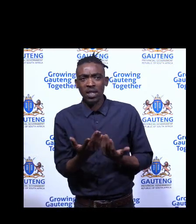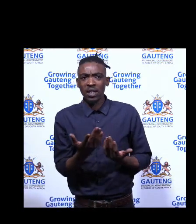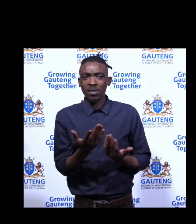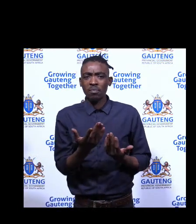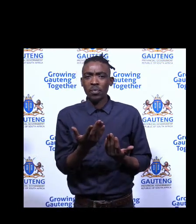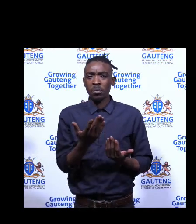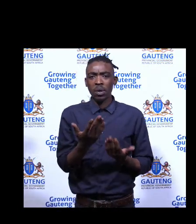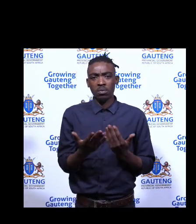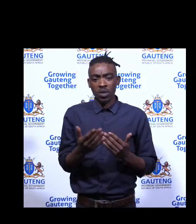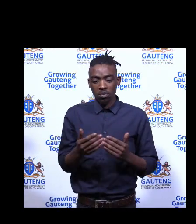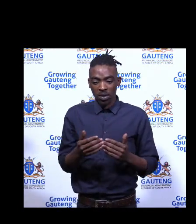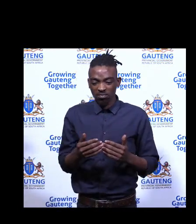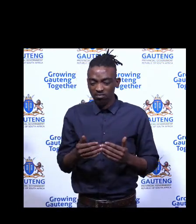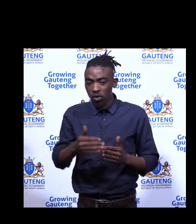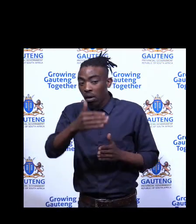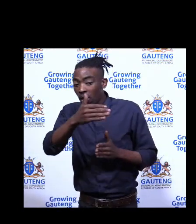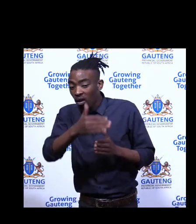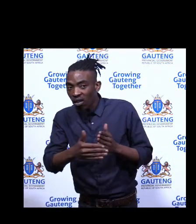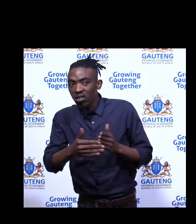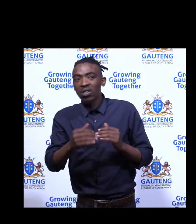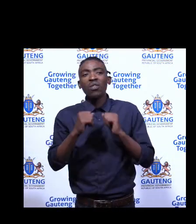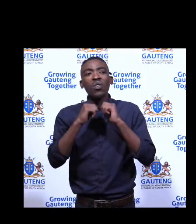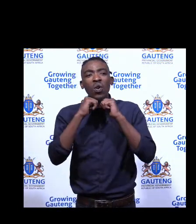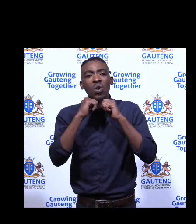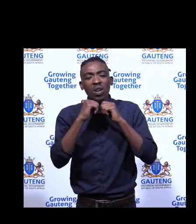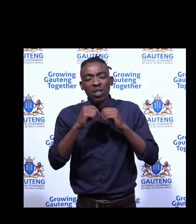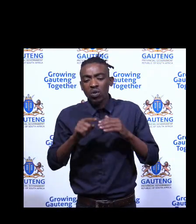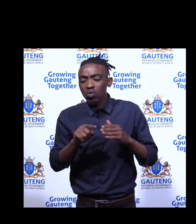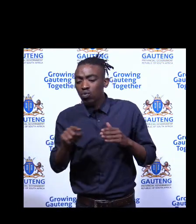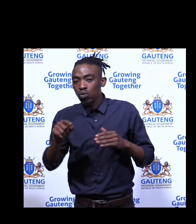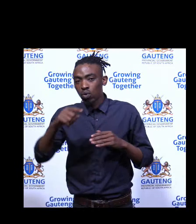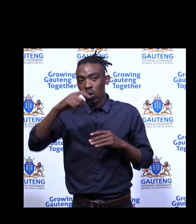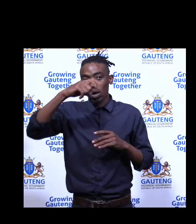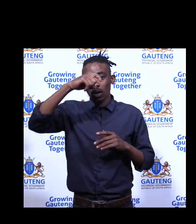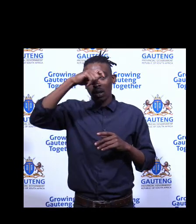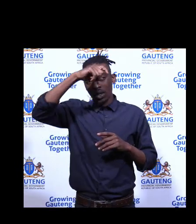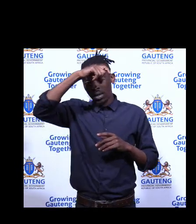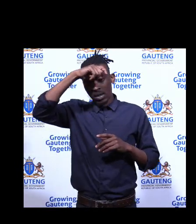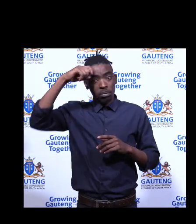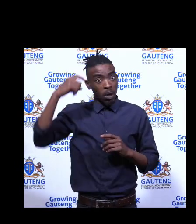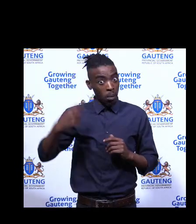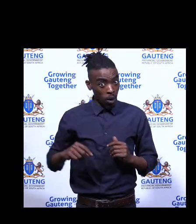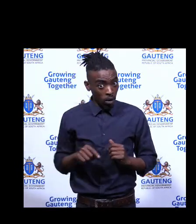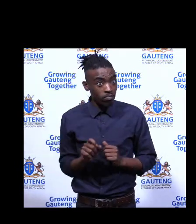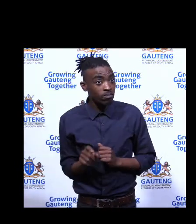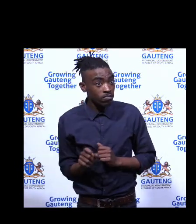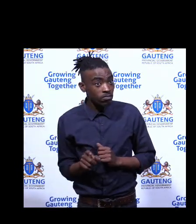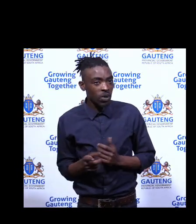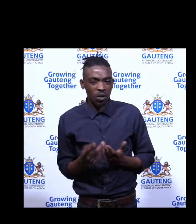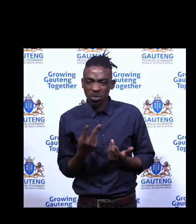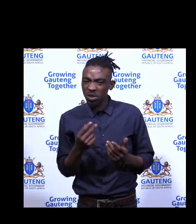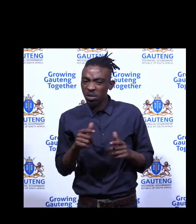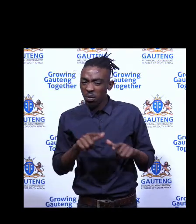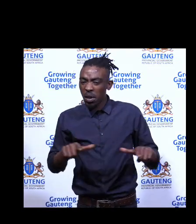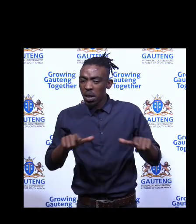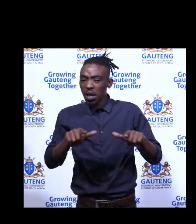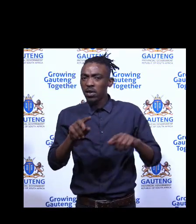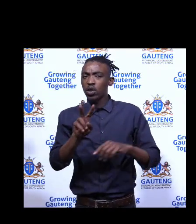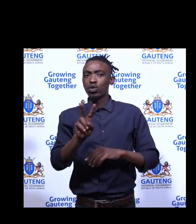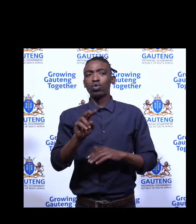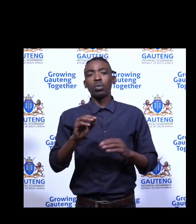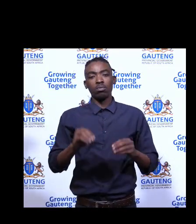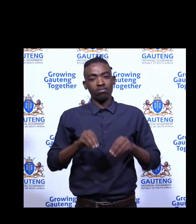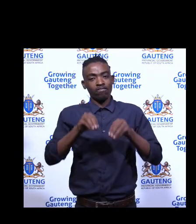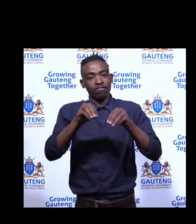the end of August or beginning of September, we move suddenly from level 3 to level 2, and that the comparison